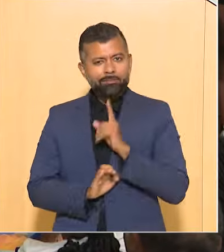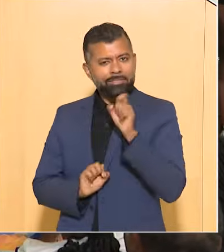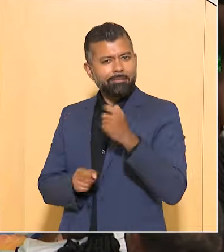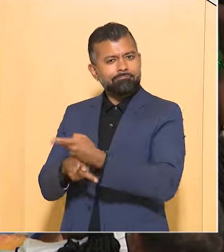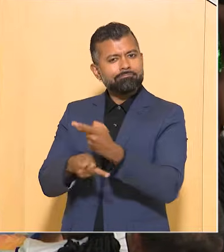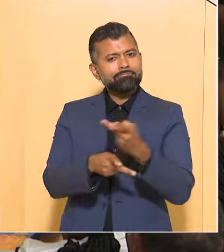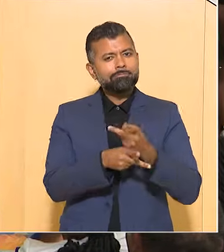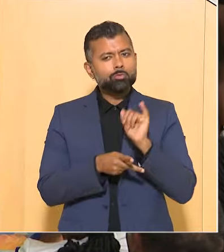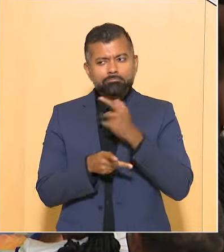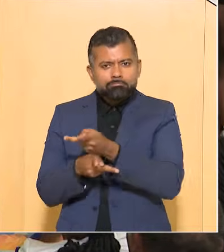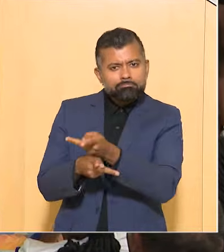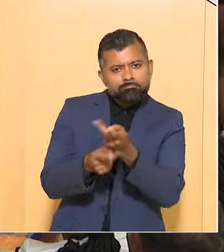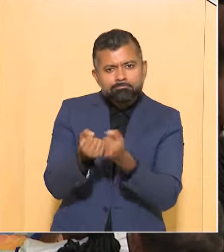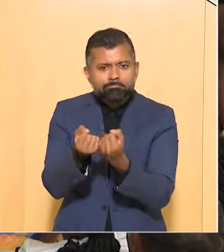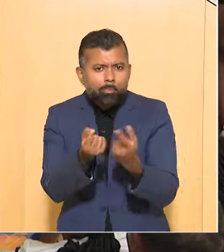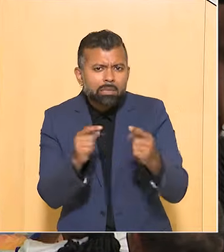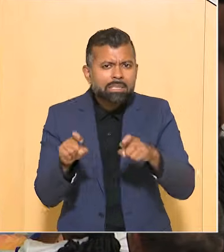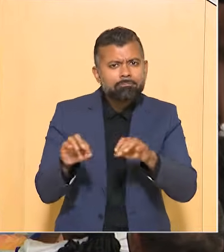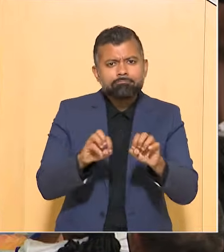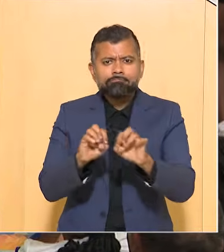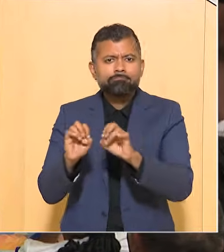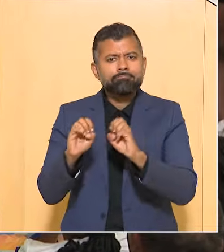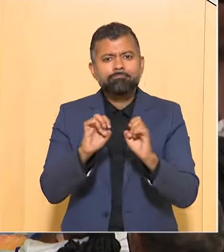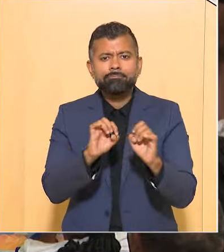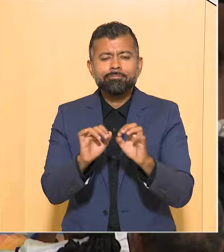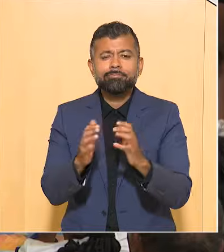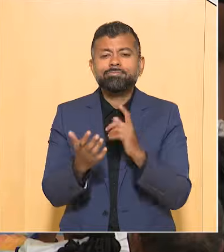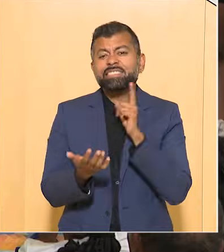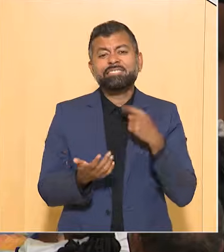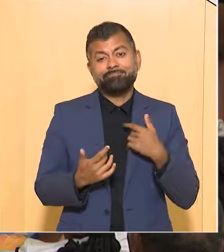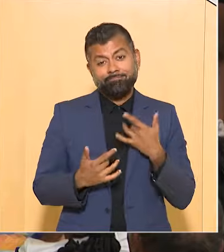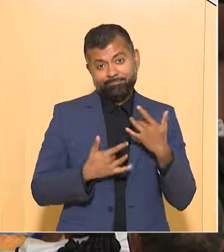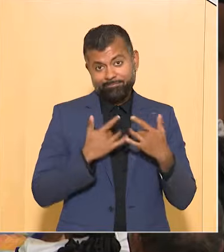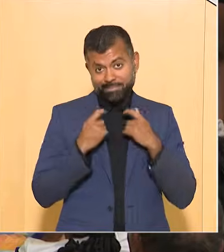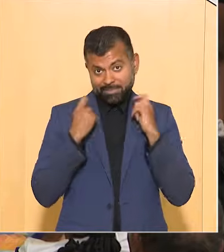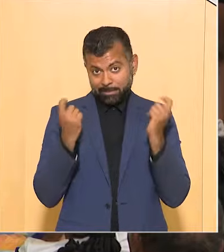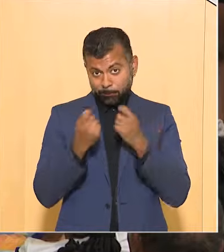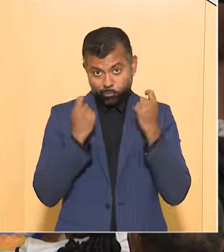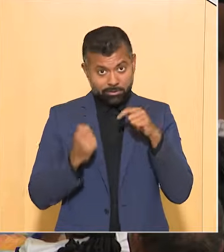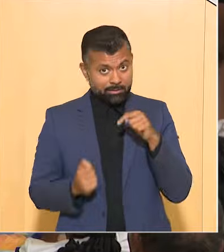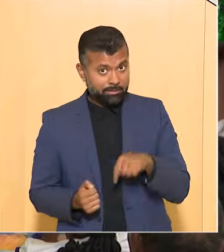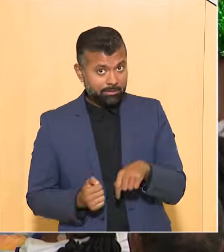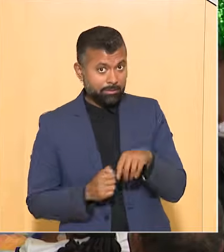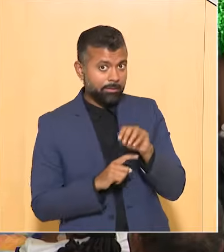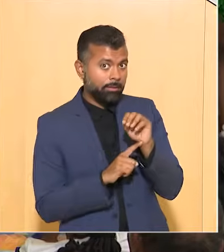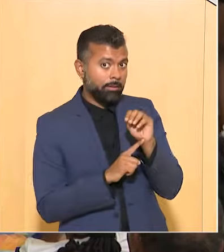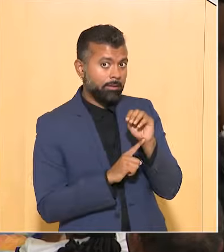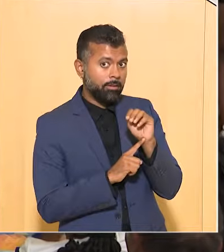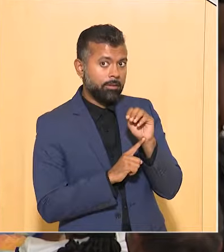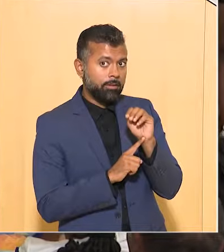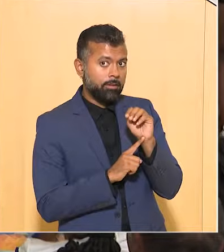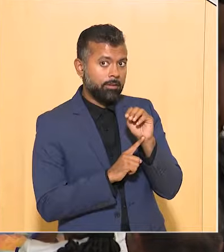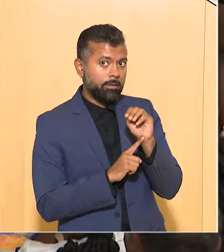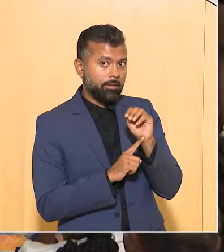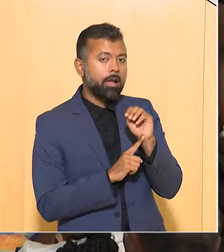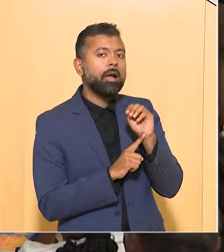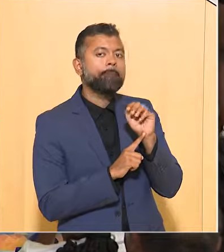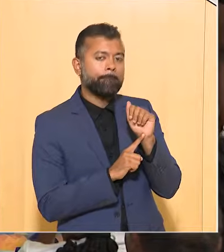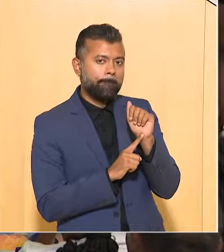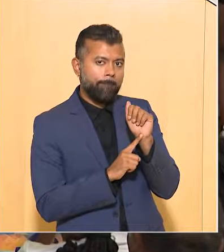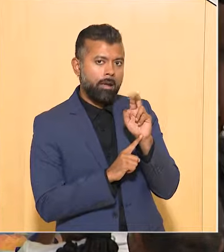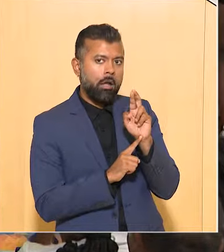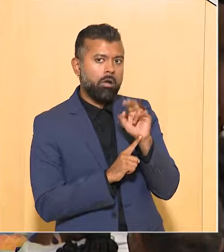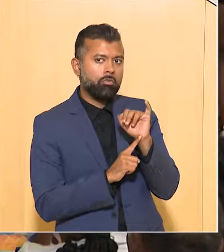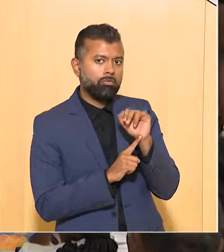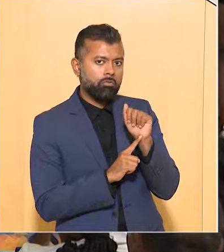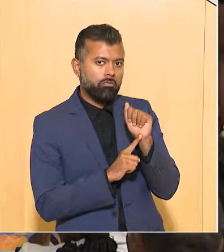Berry Summer Youth Employment Services. And you know Marion Berry was a great leader with a great vision. Yes.